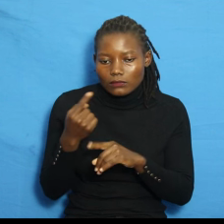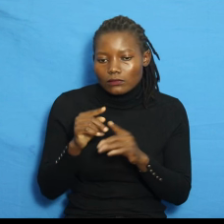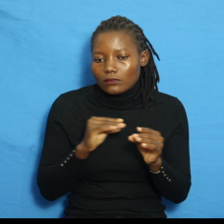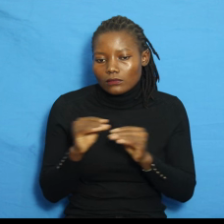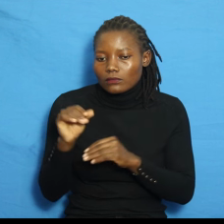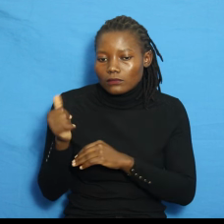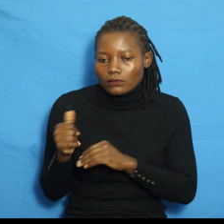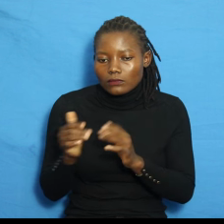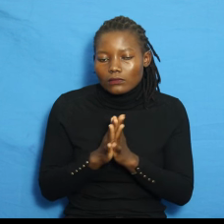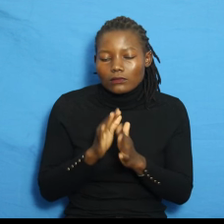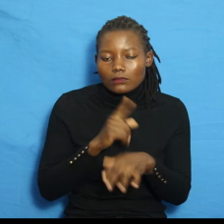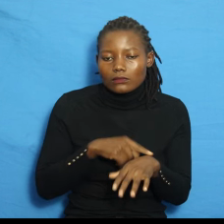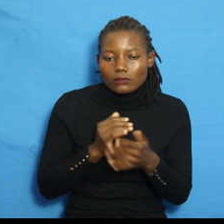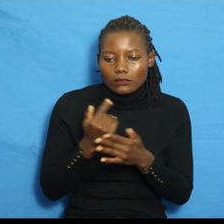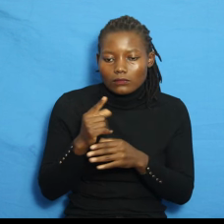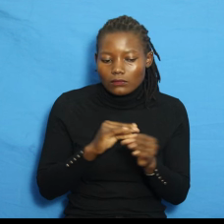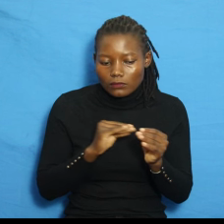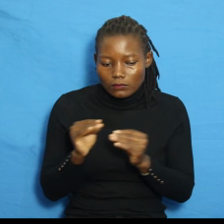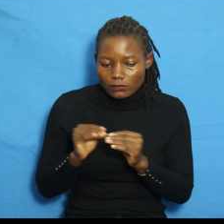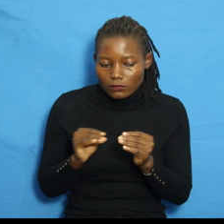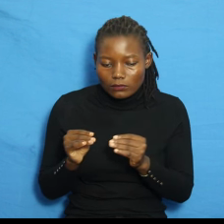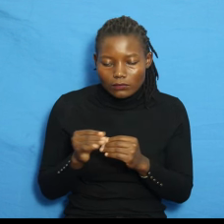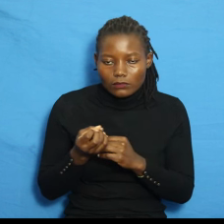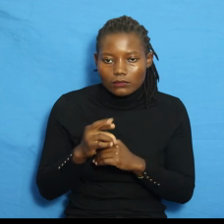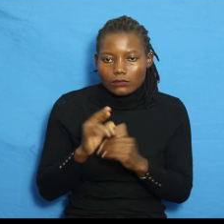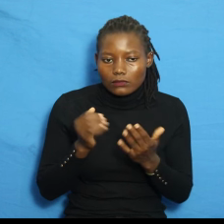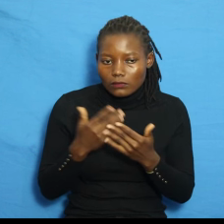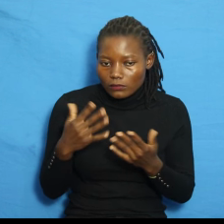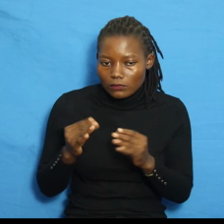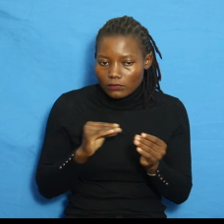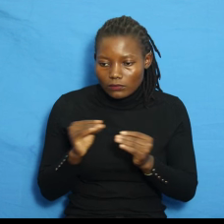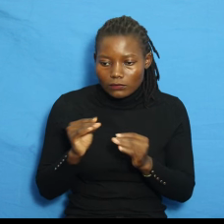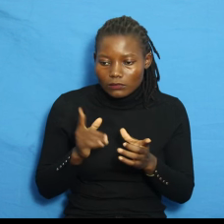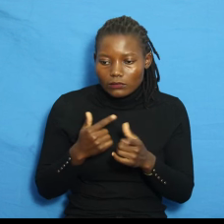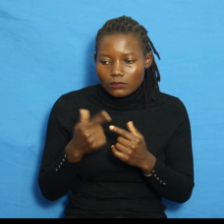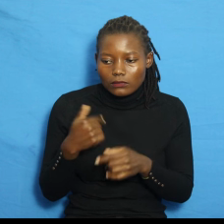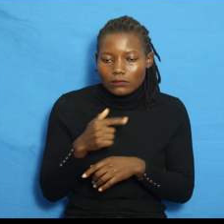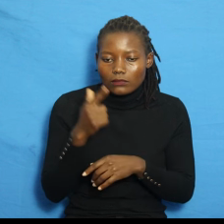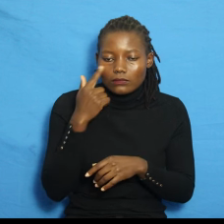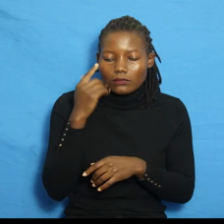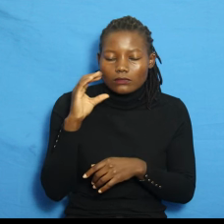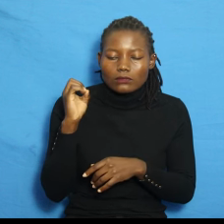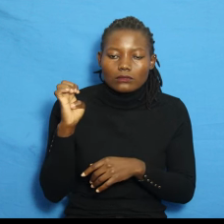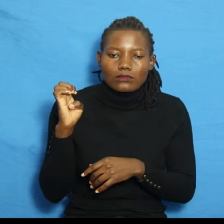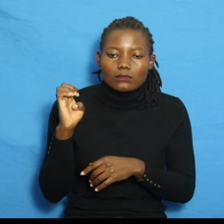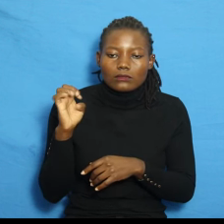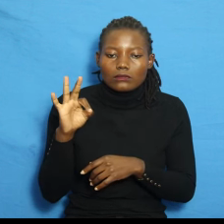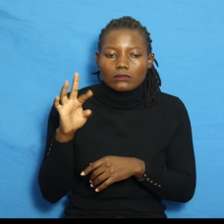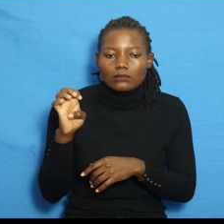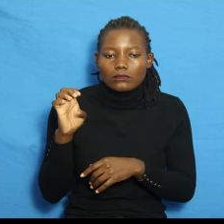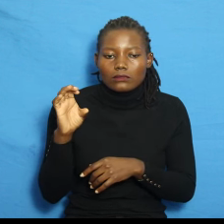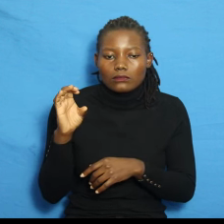just about to move but has not moved. And then when somebody is in motion or an object is in motion, then we look at